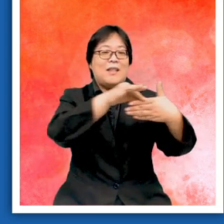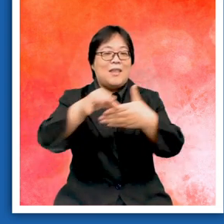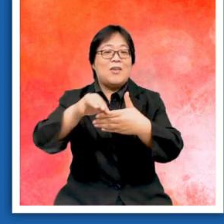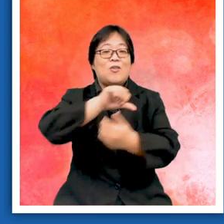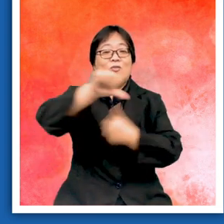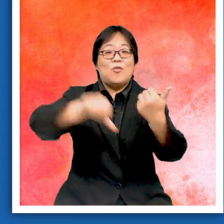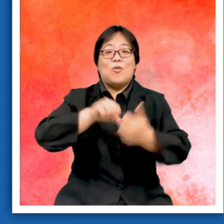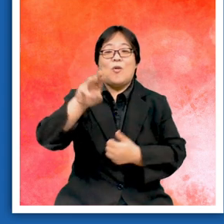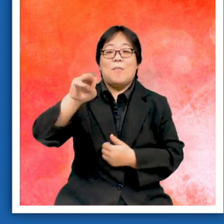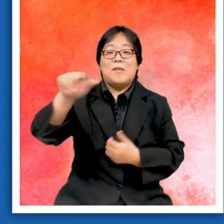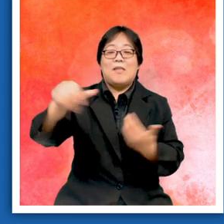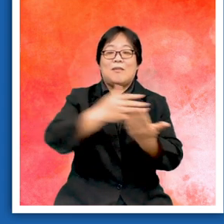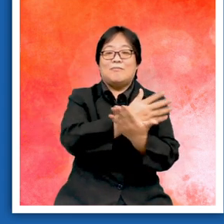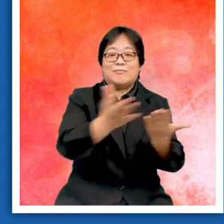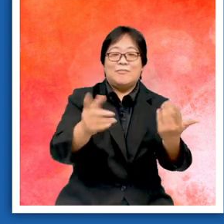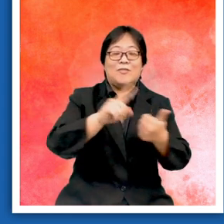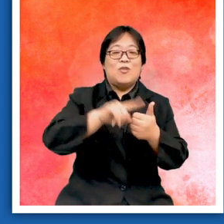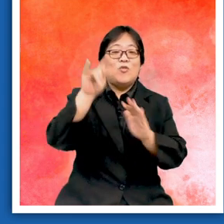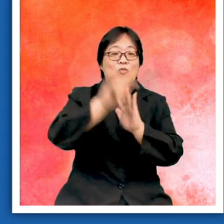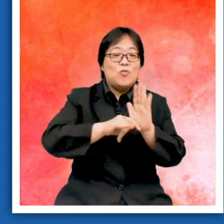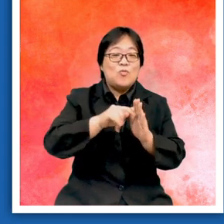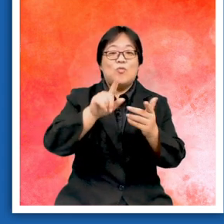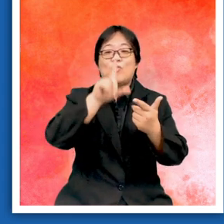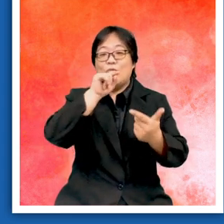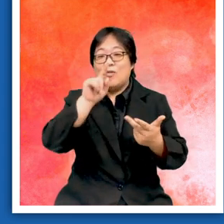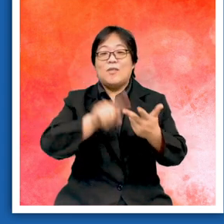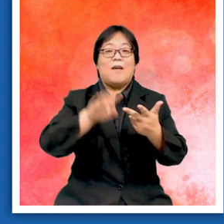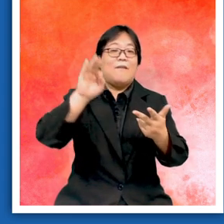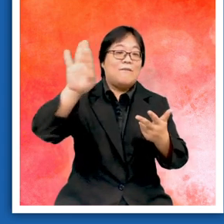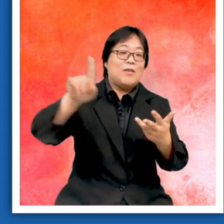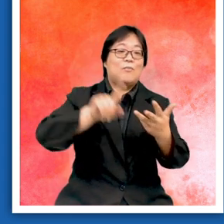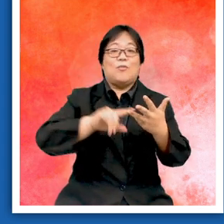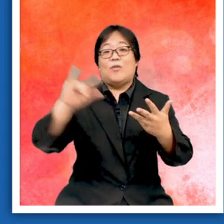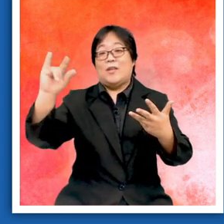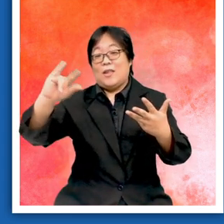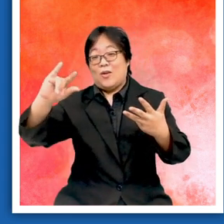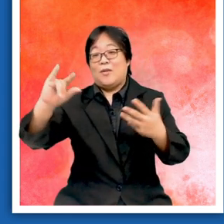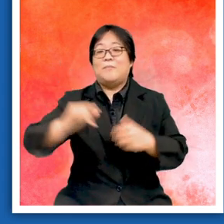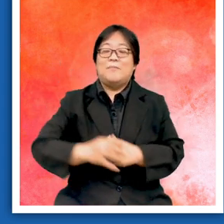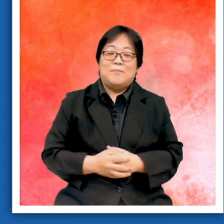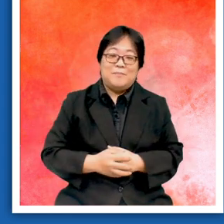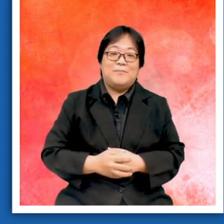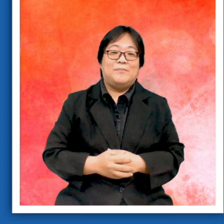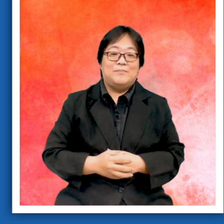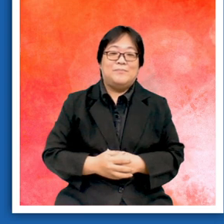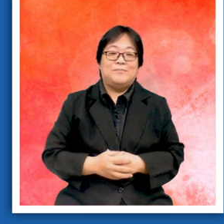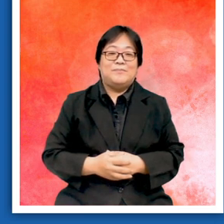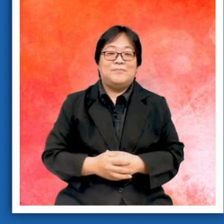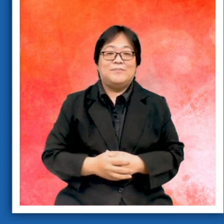links to our social media such as YouTube channel, Twitter, Facebook and Instagram.